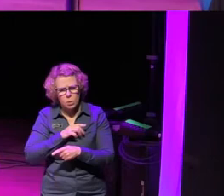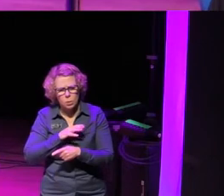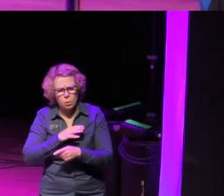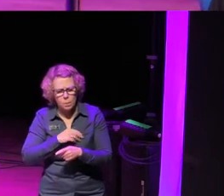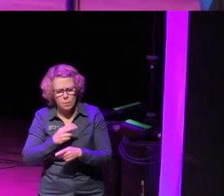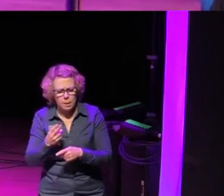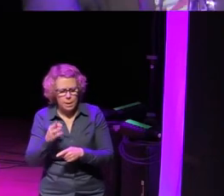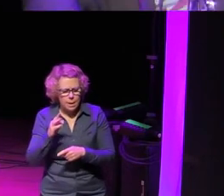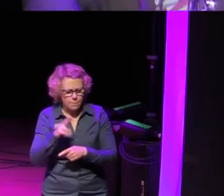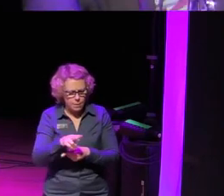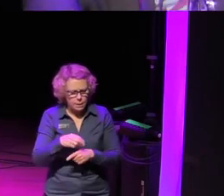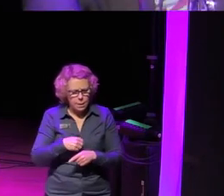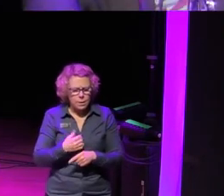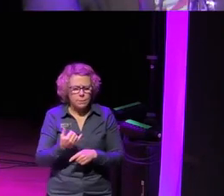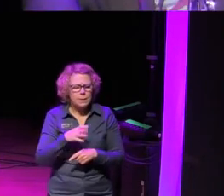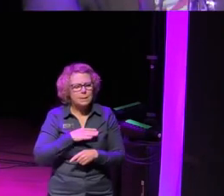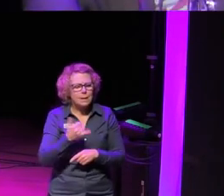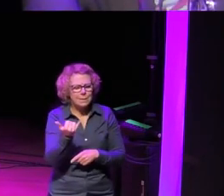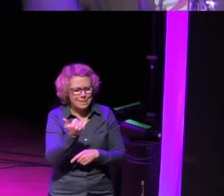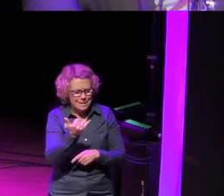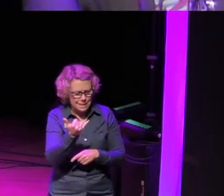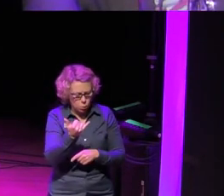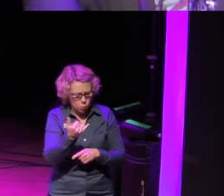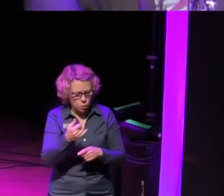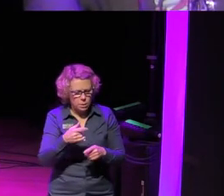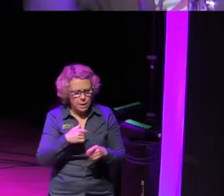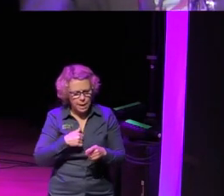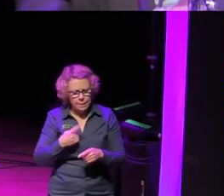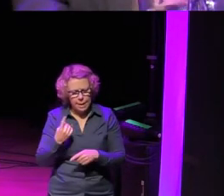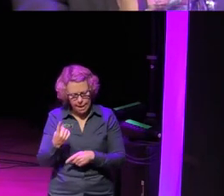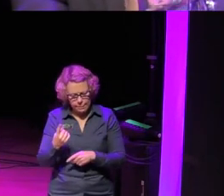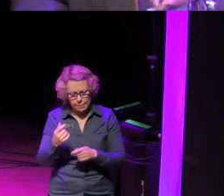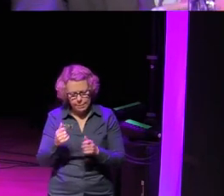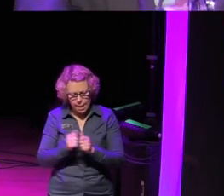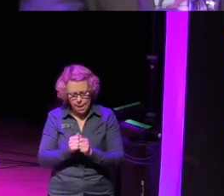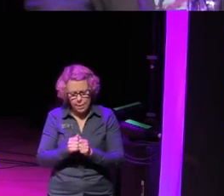one of the 10 principles is implementation of the UN